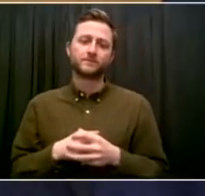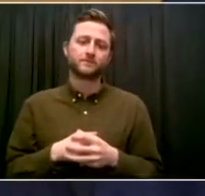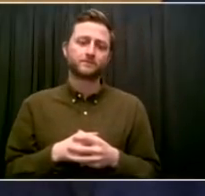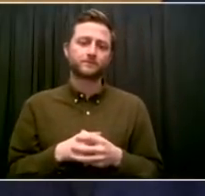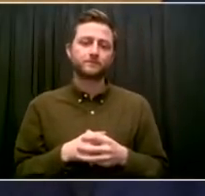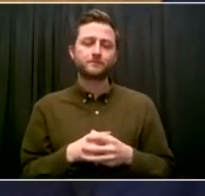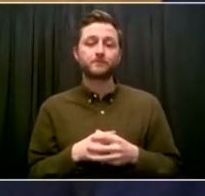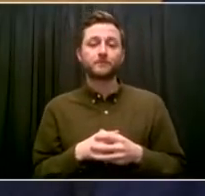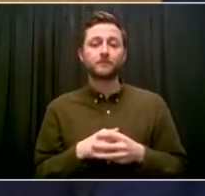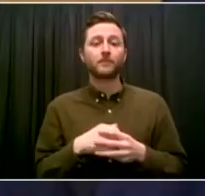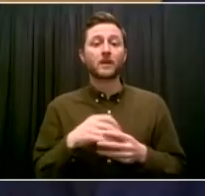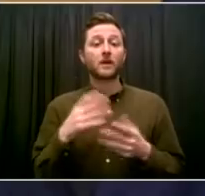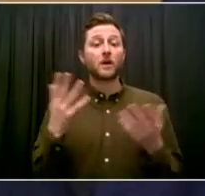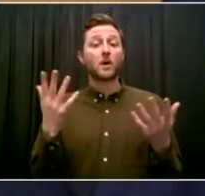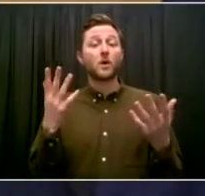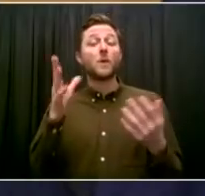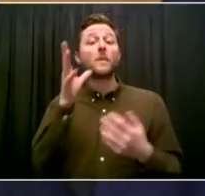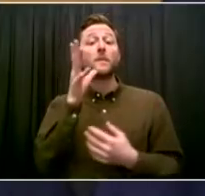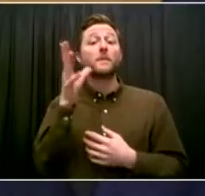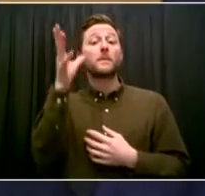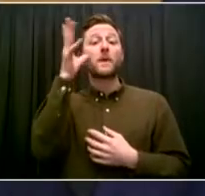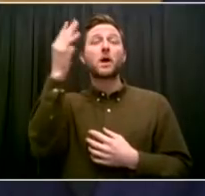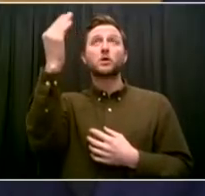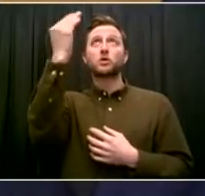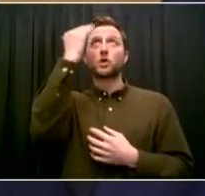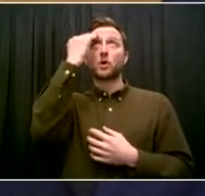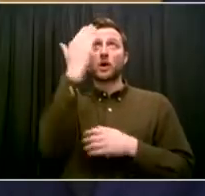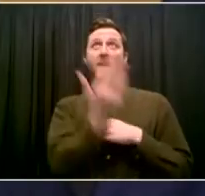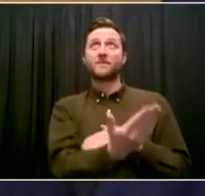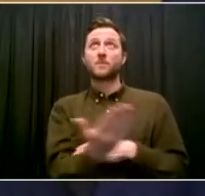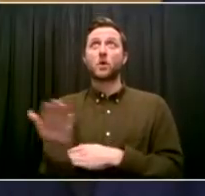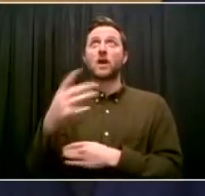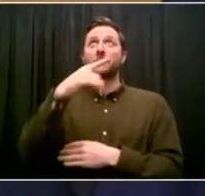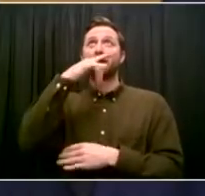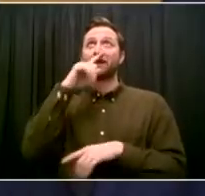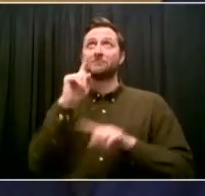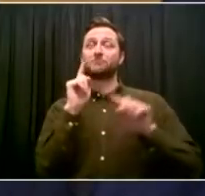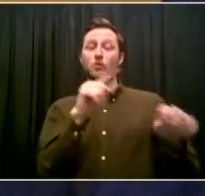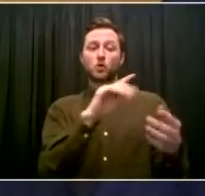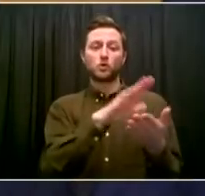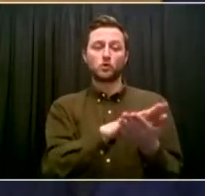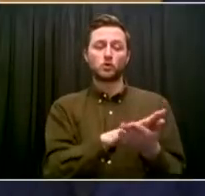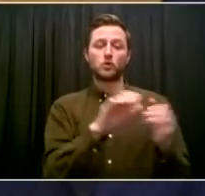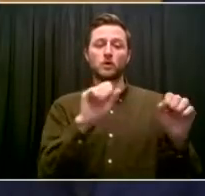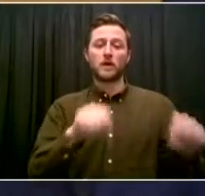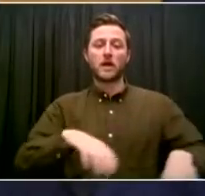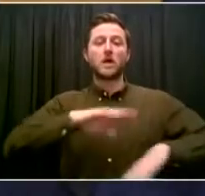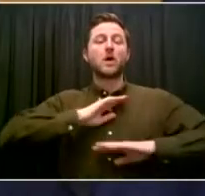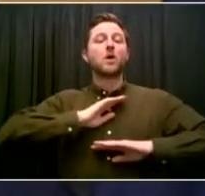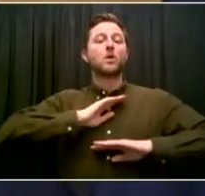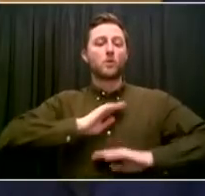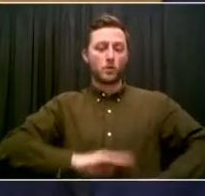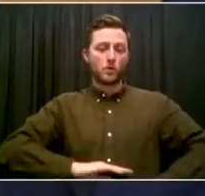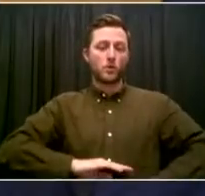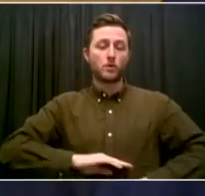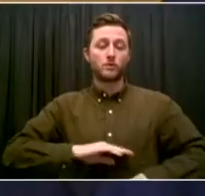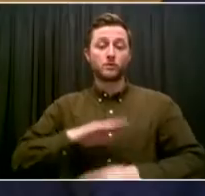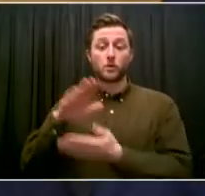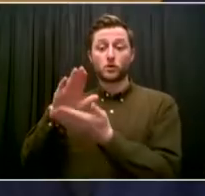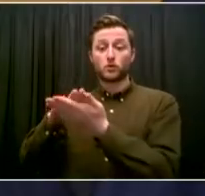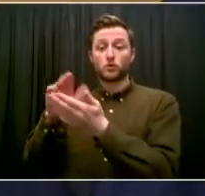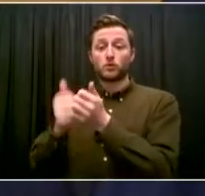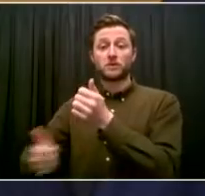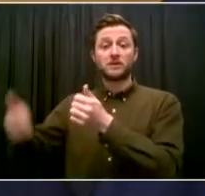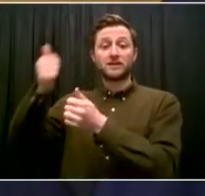that their children had a place to go in the morning, and I'm really proud of what the chancellor and his team did. We made